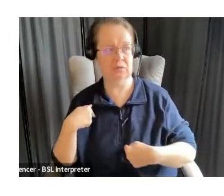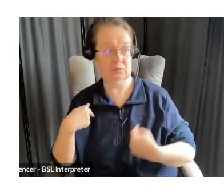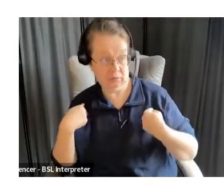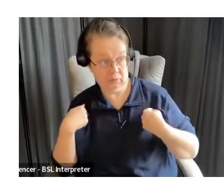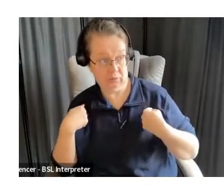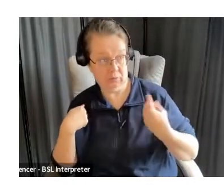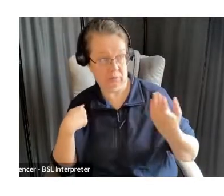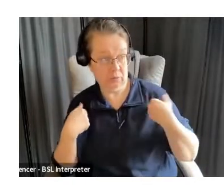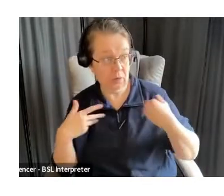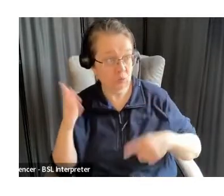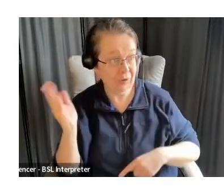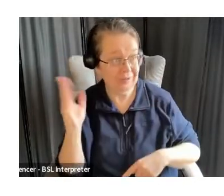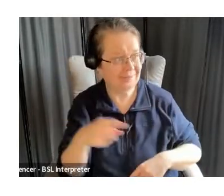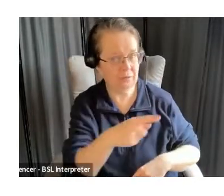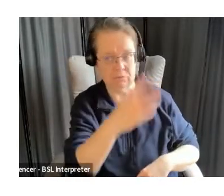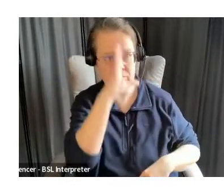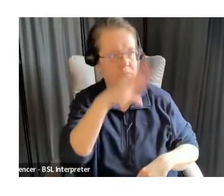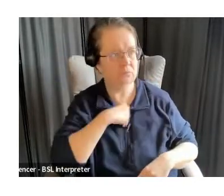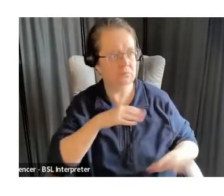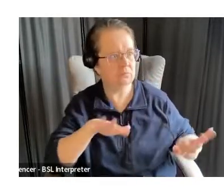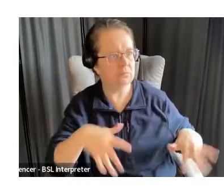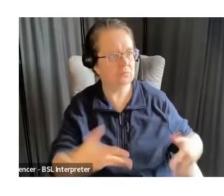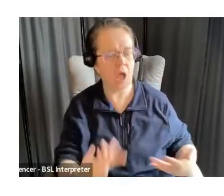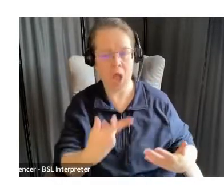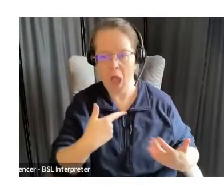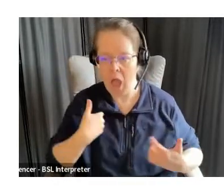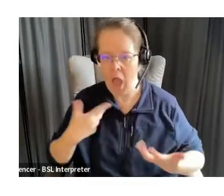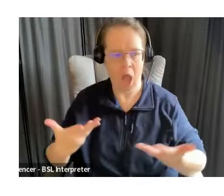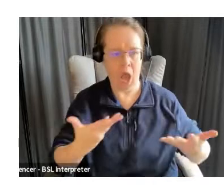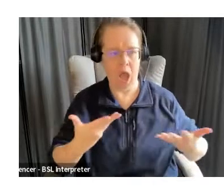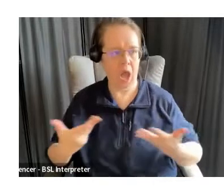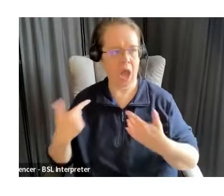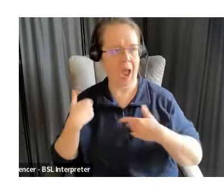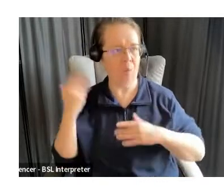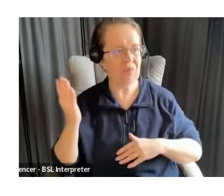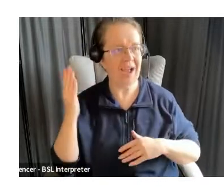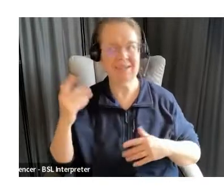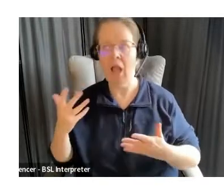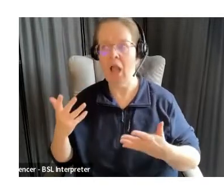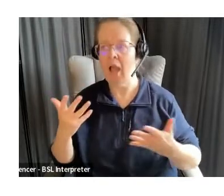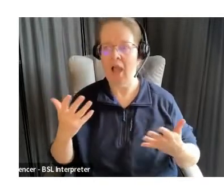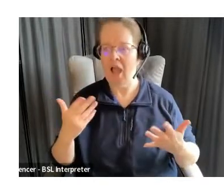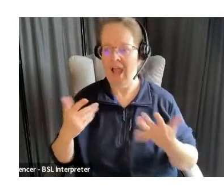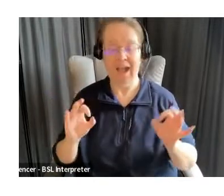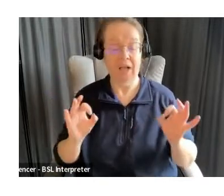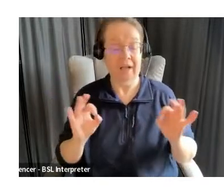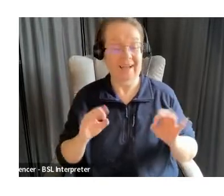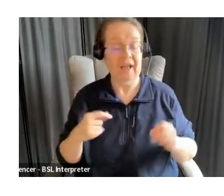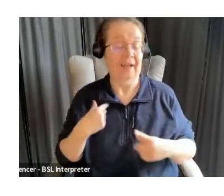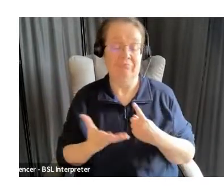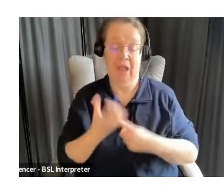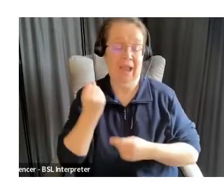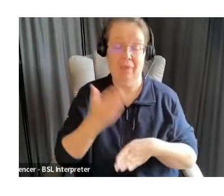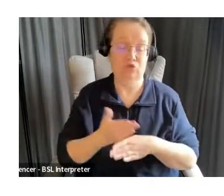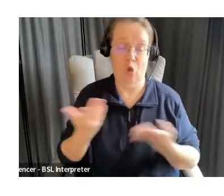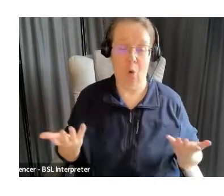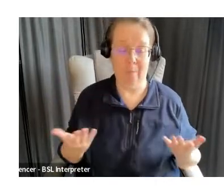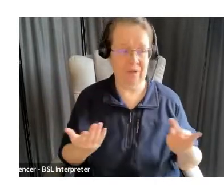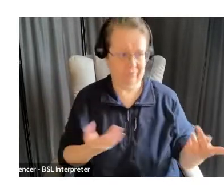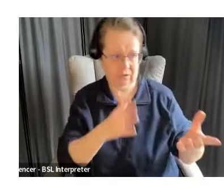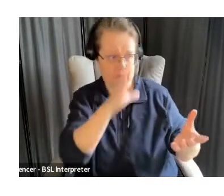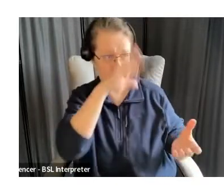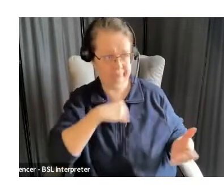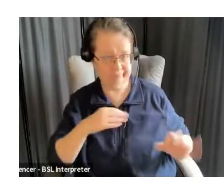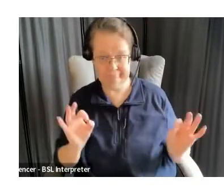touch to tell me, oh my goodness, I needed to do a presentation. Oh, wow. No surprise, I didn't get the job.